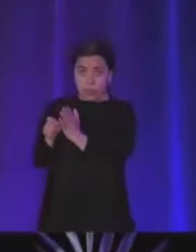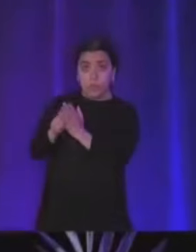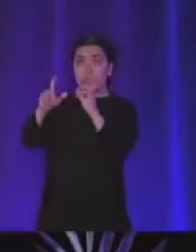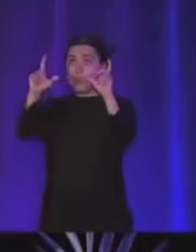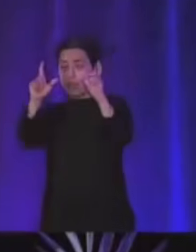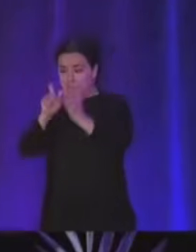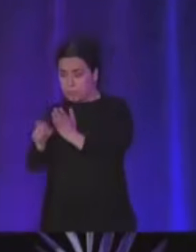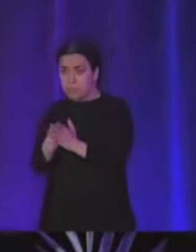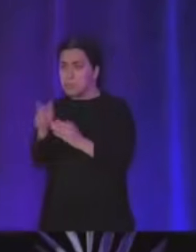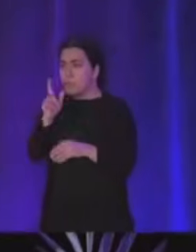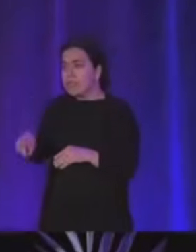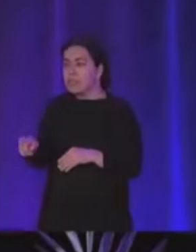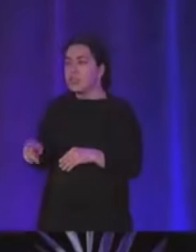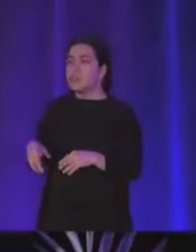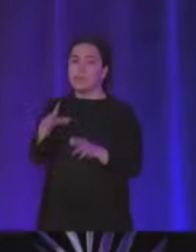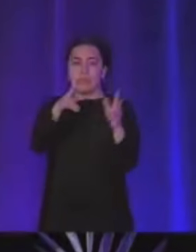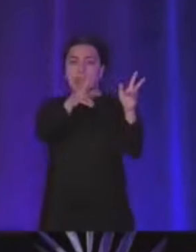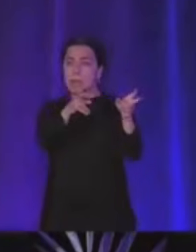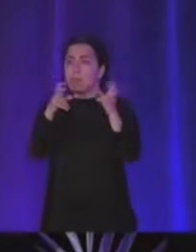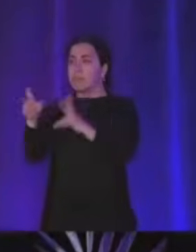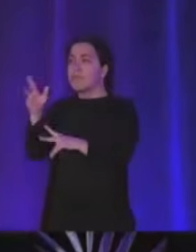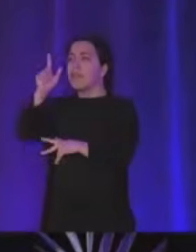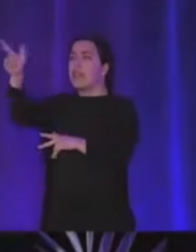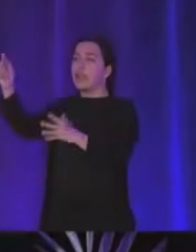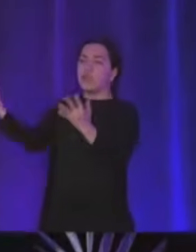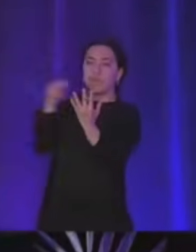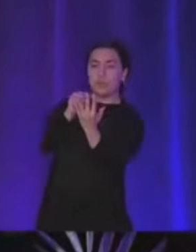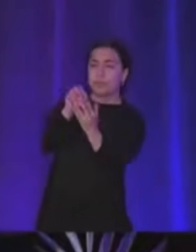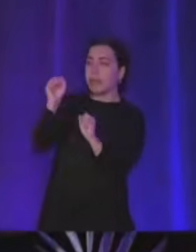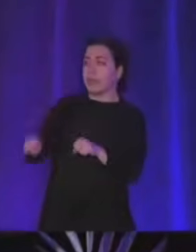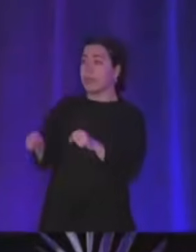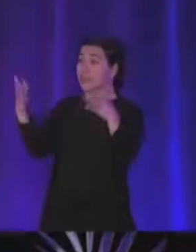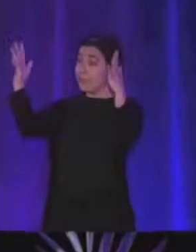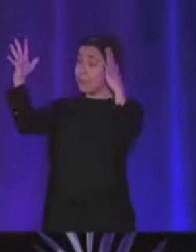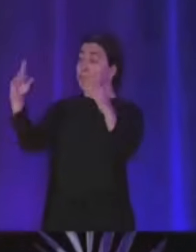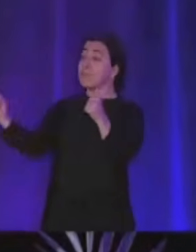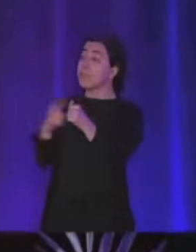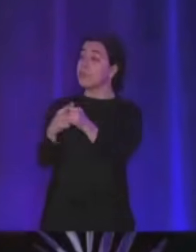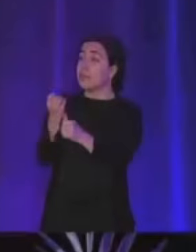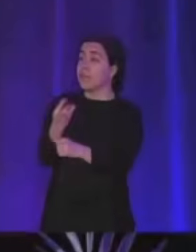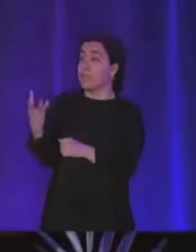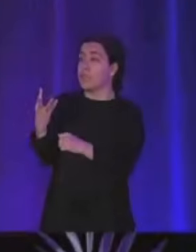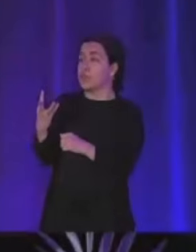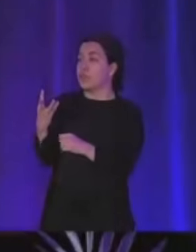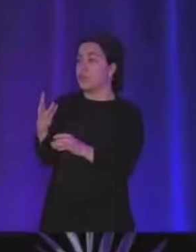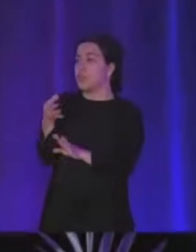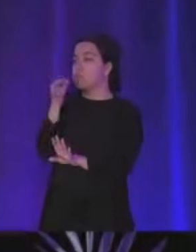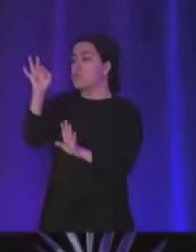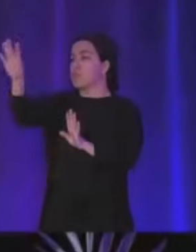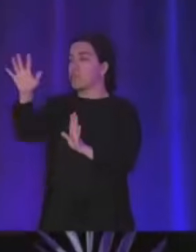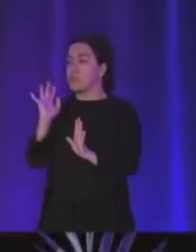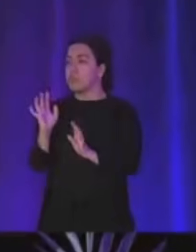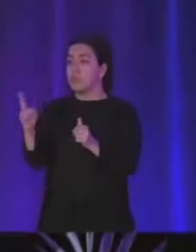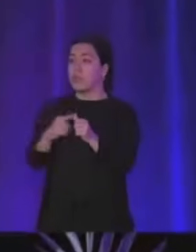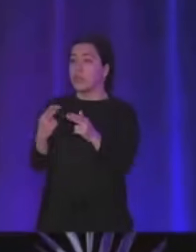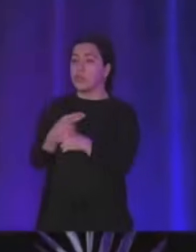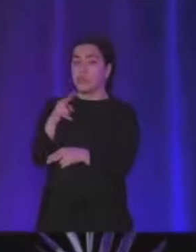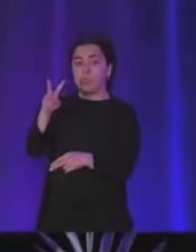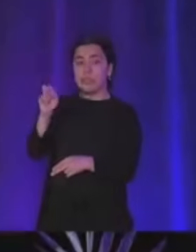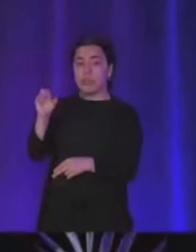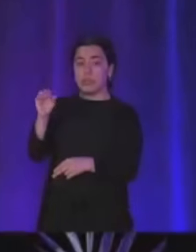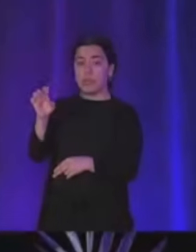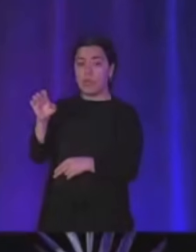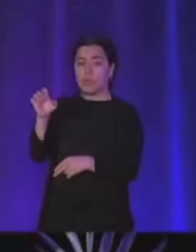there. Hooray! And I have a few more pro tips. One, use the VS Code or equivalent editor extension for